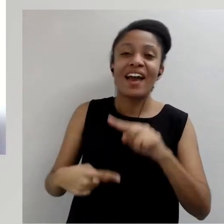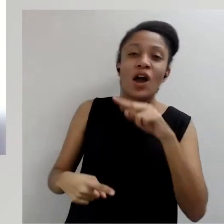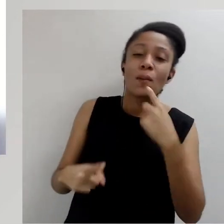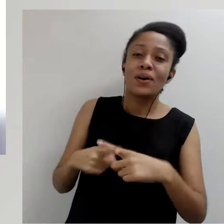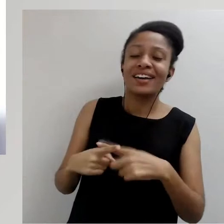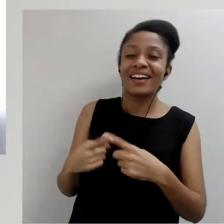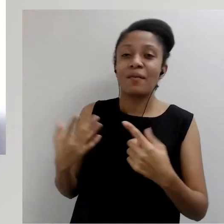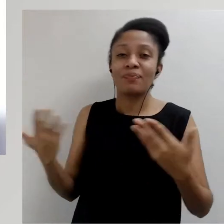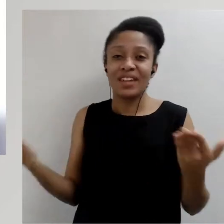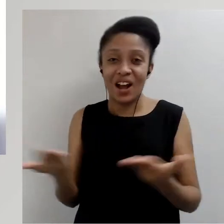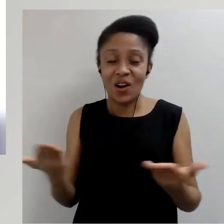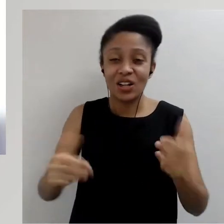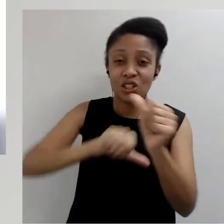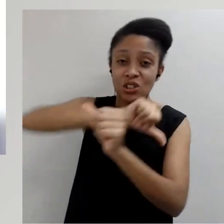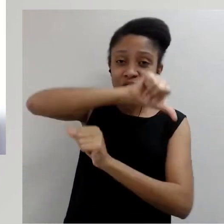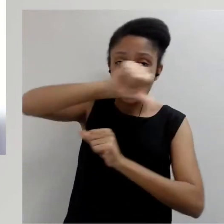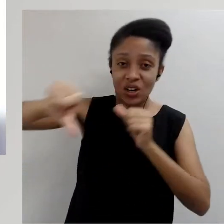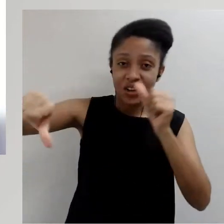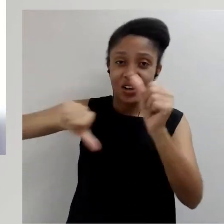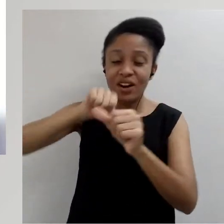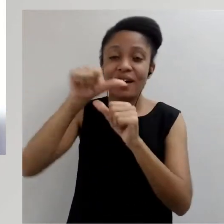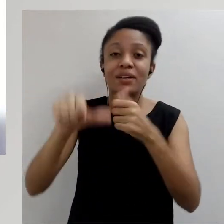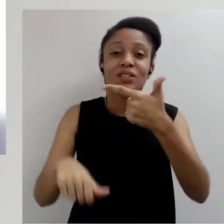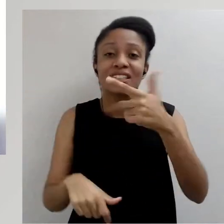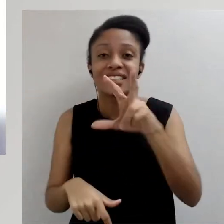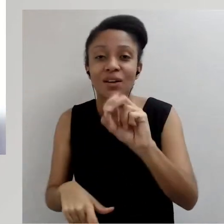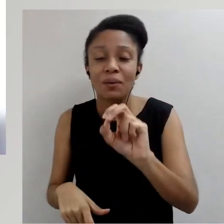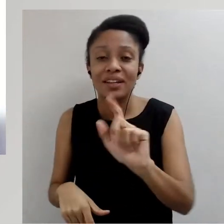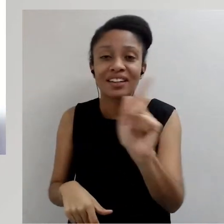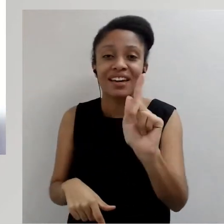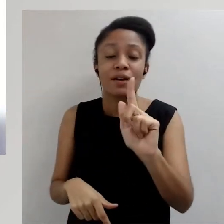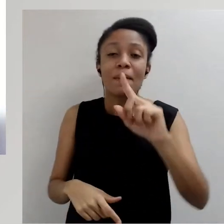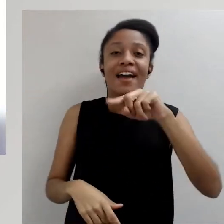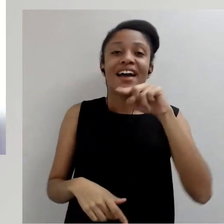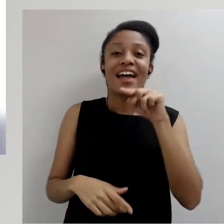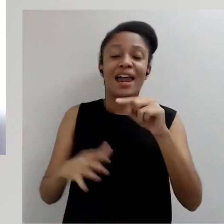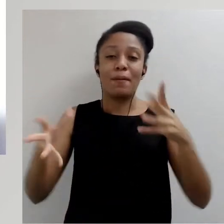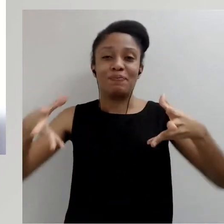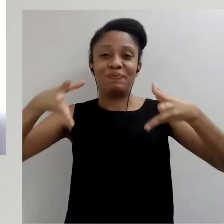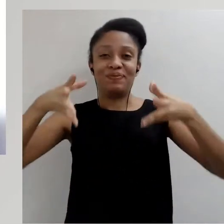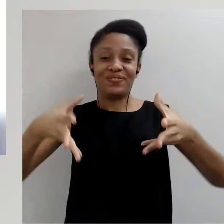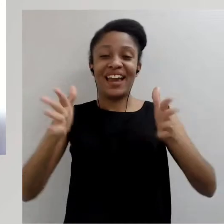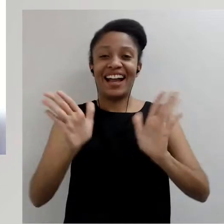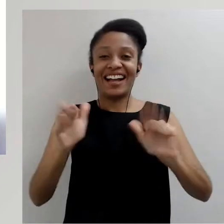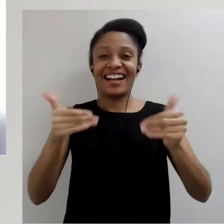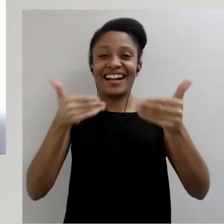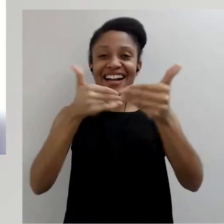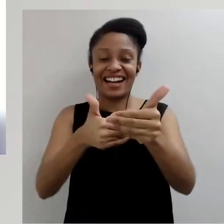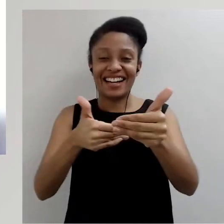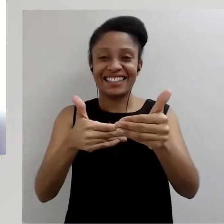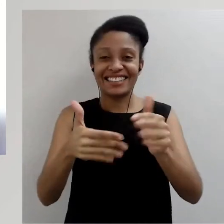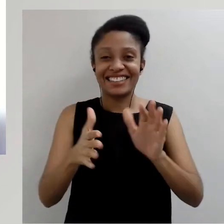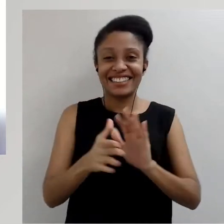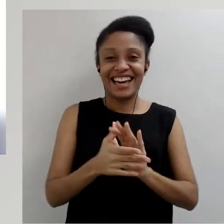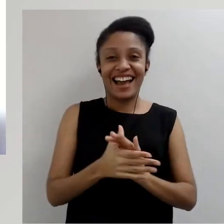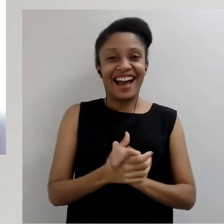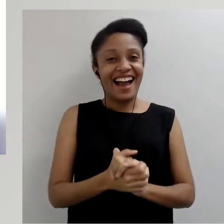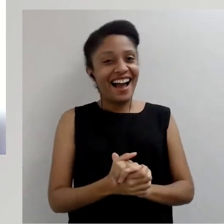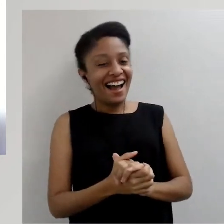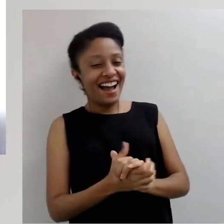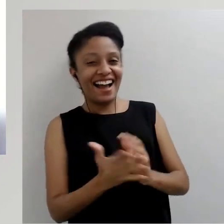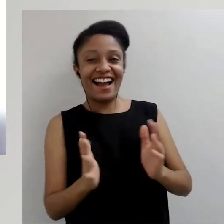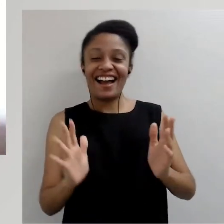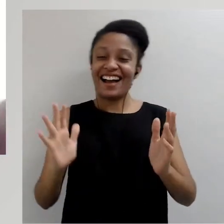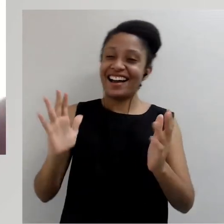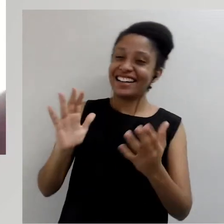because she will say that you didn't consider her, but if you get the same amount of chocolate and put it in